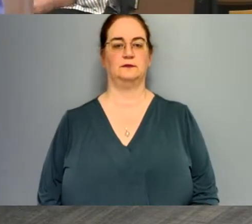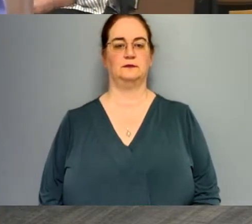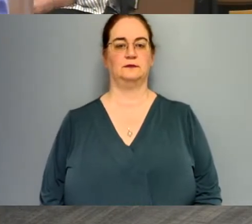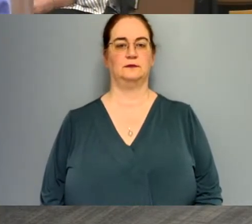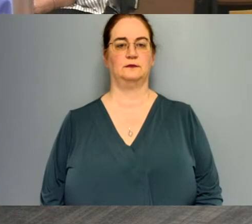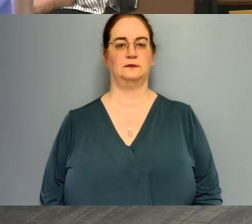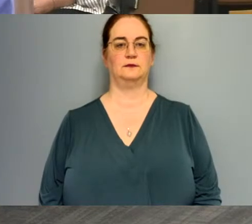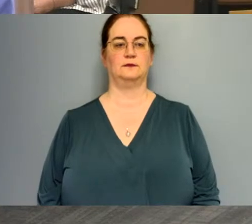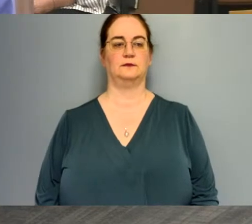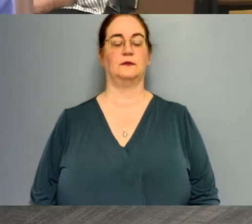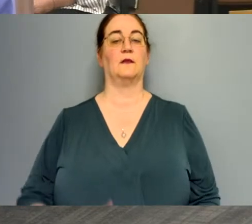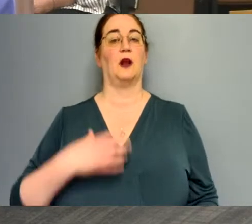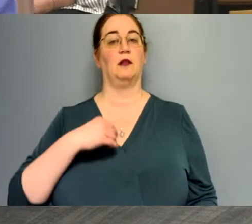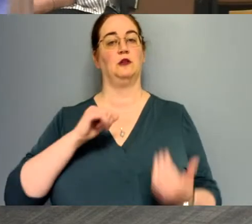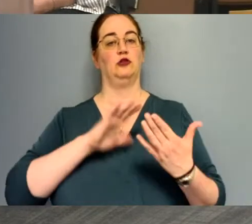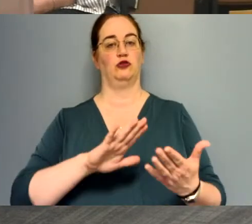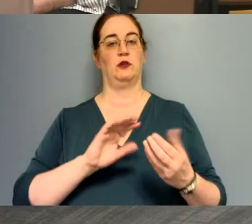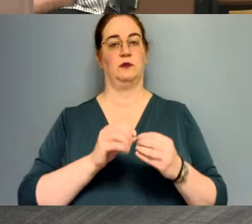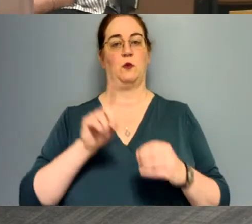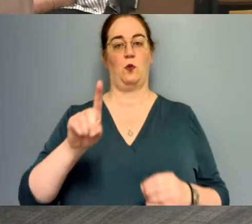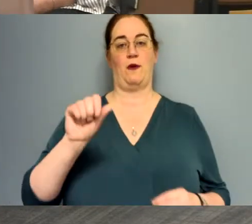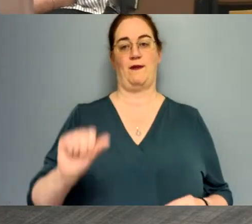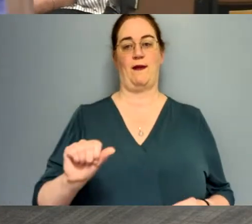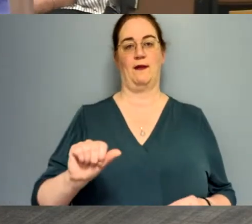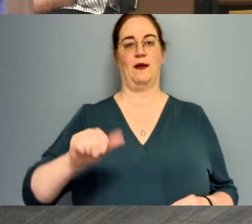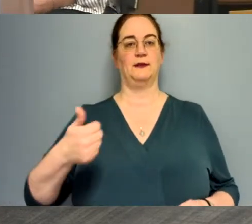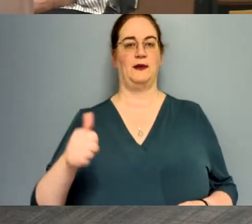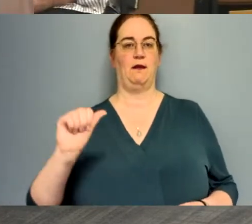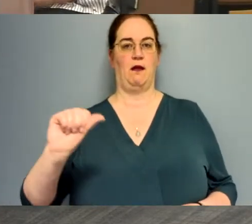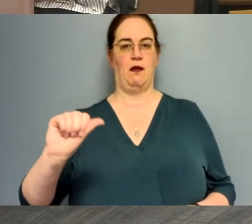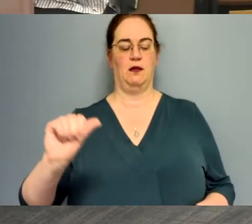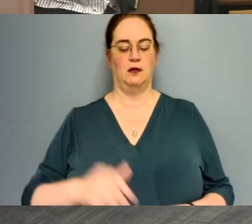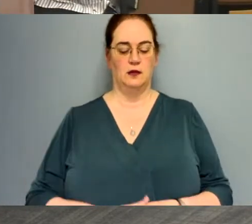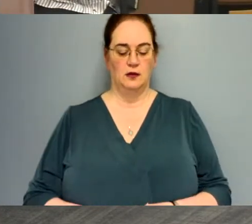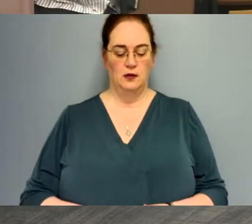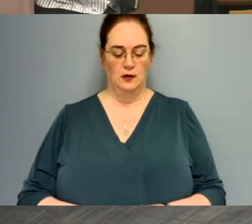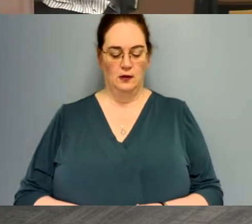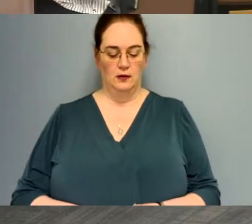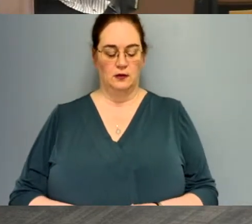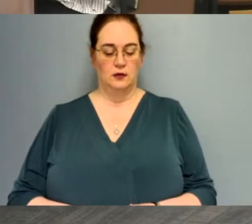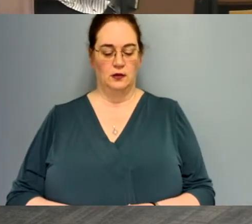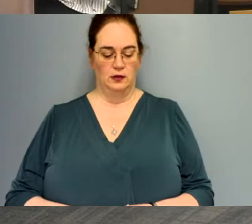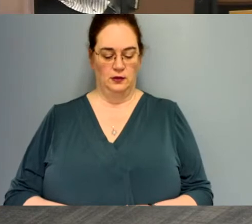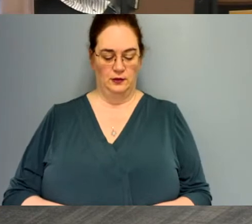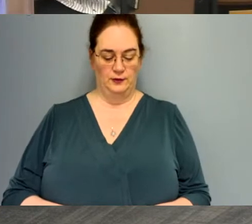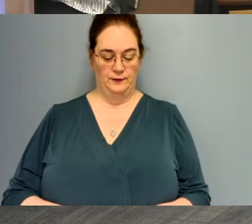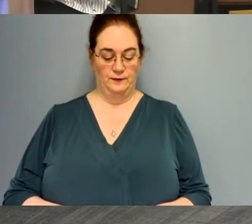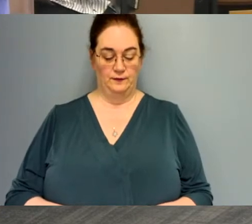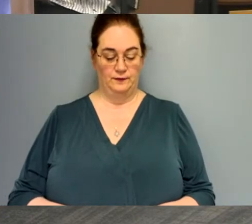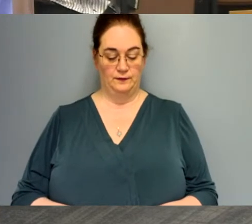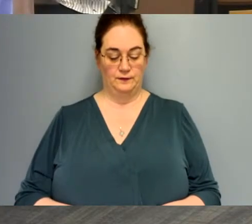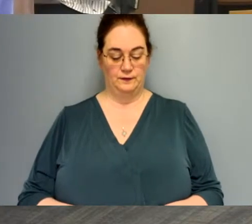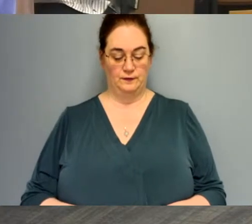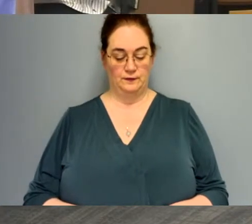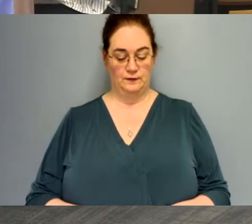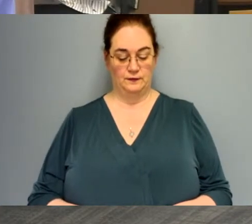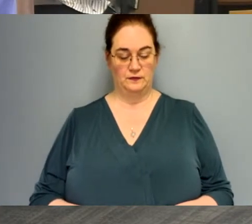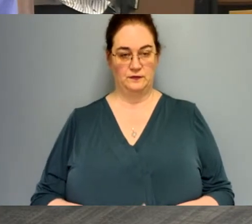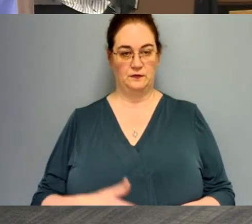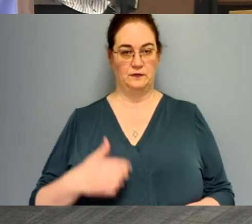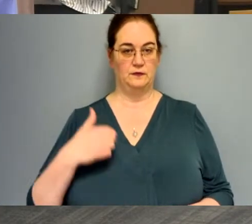I'd like to address item 1A and 10A. I was out of state the